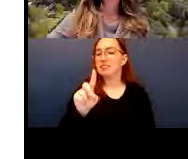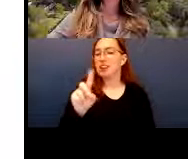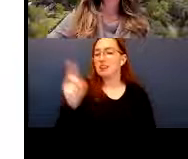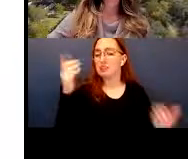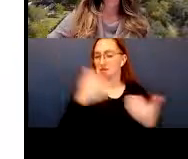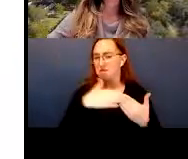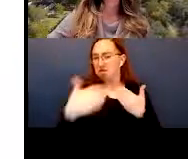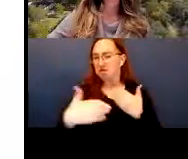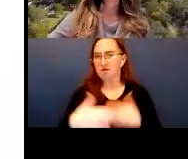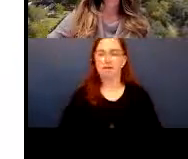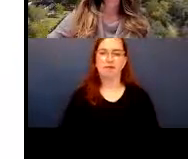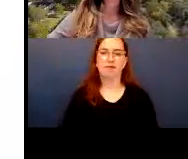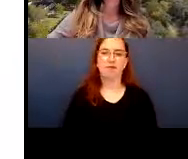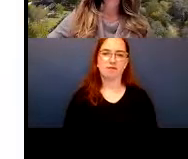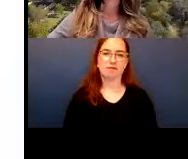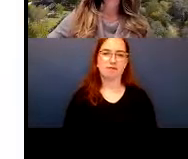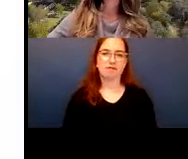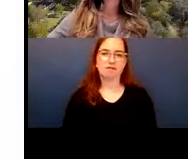1.